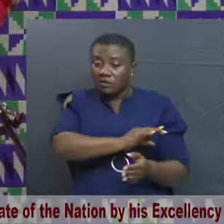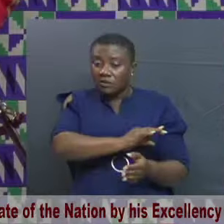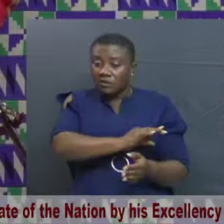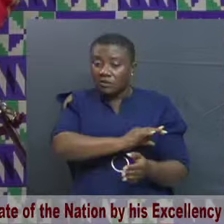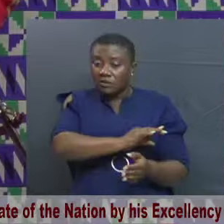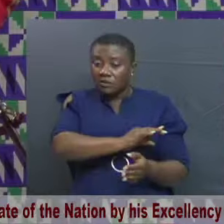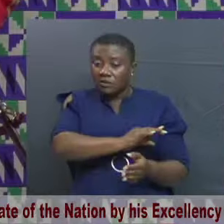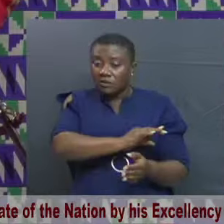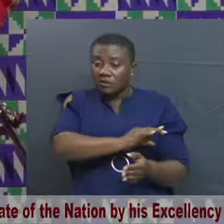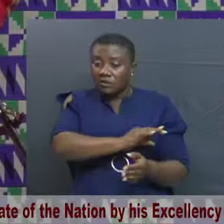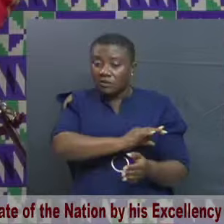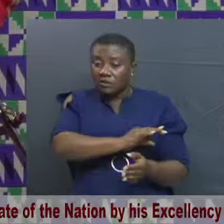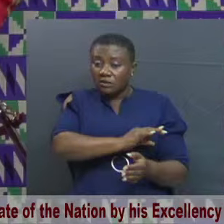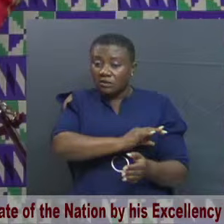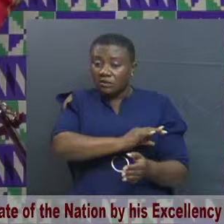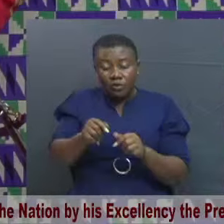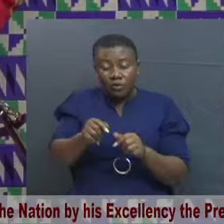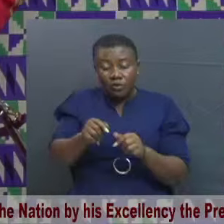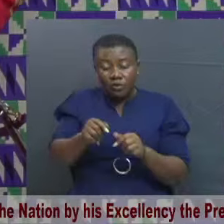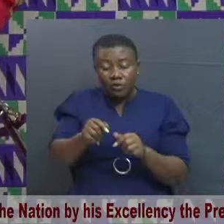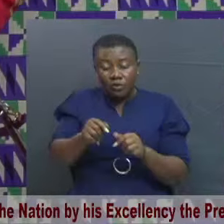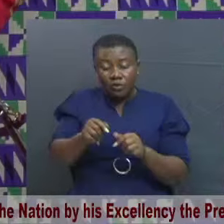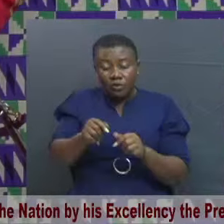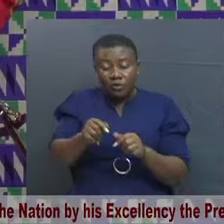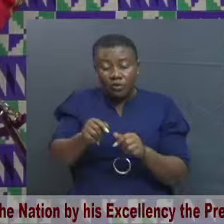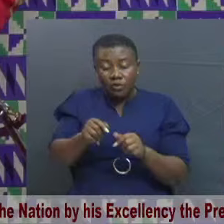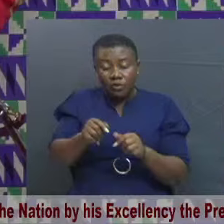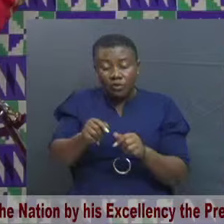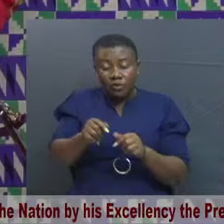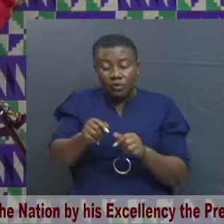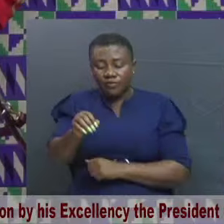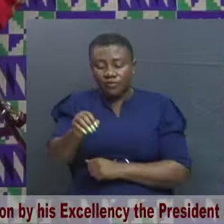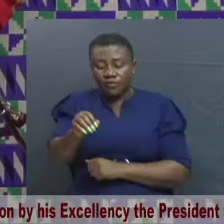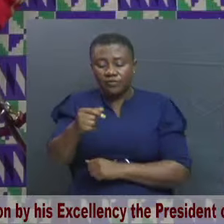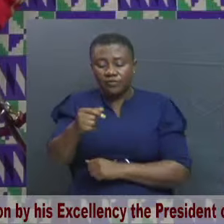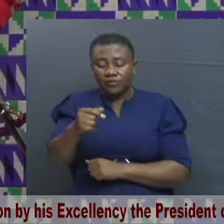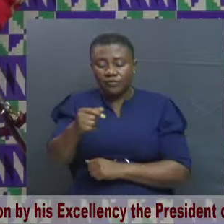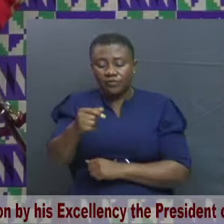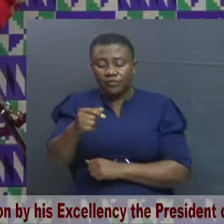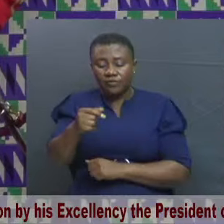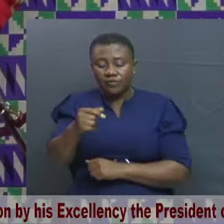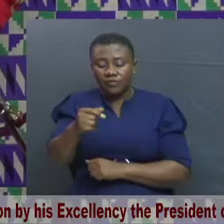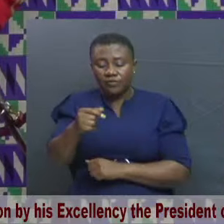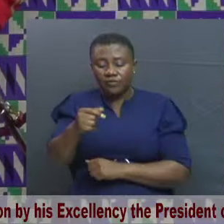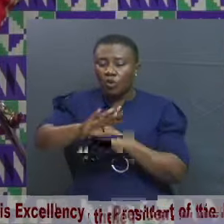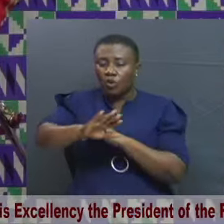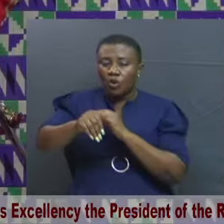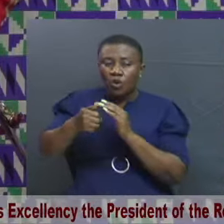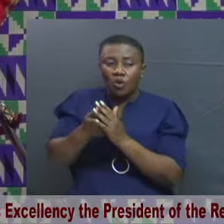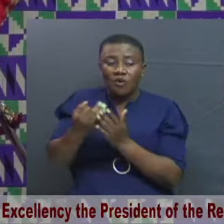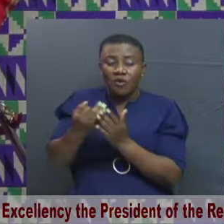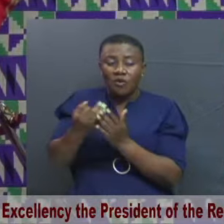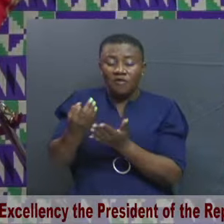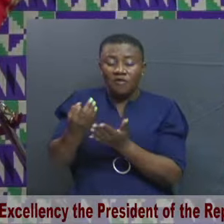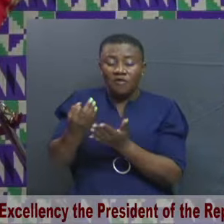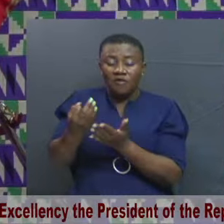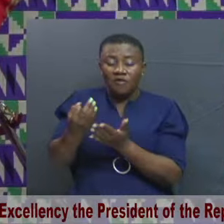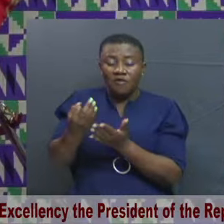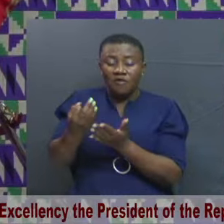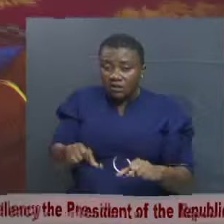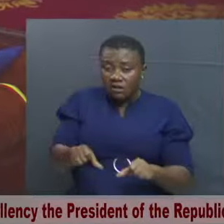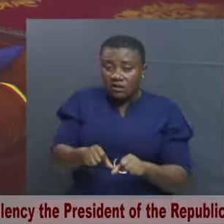agreement with the INF my gratitude goes to all financial sector players